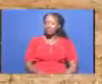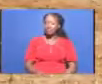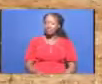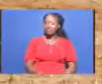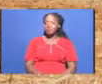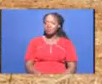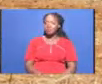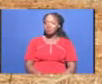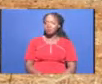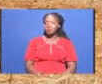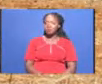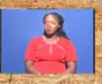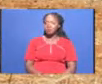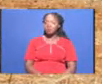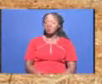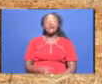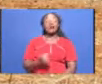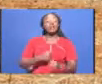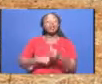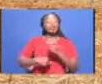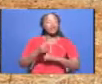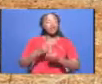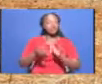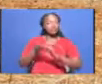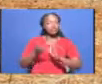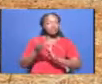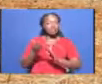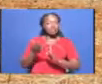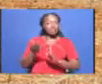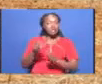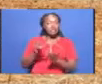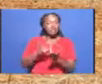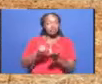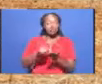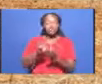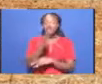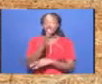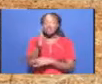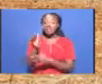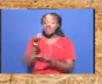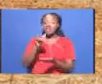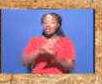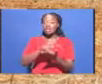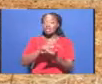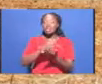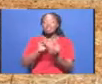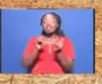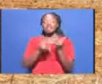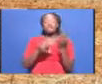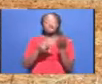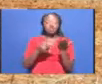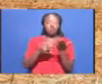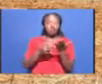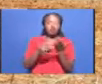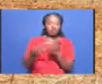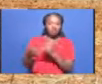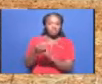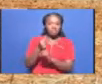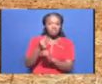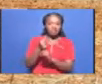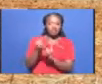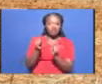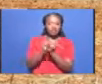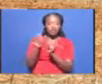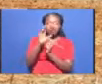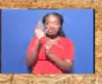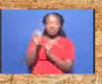And as a quick action towards reforestation, residents here are employing the new drone technology to achieve the 10%